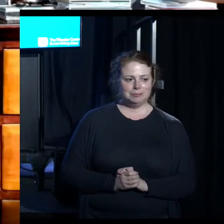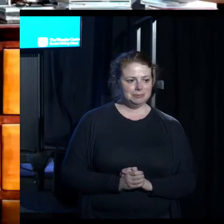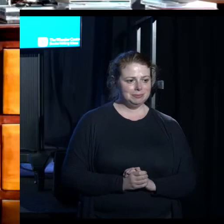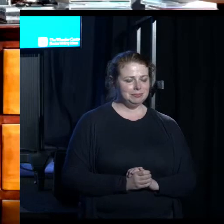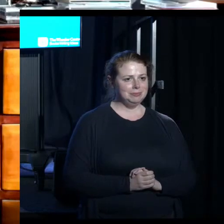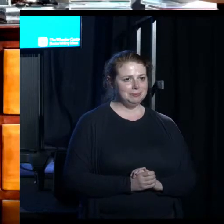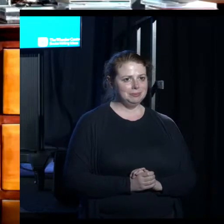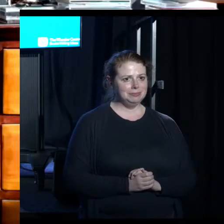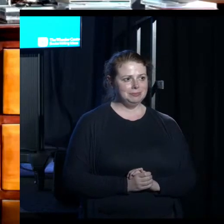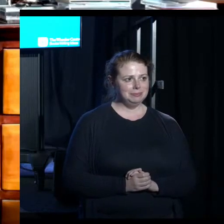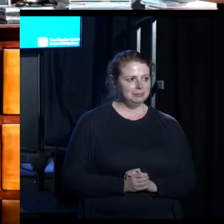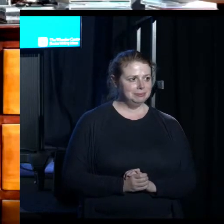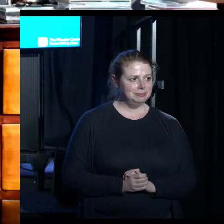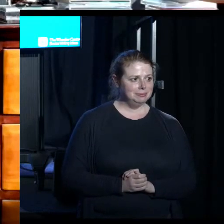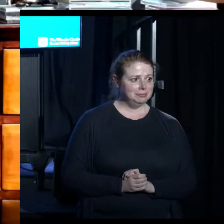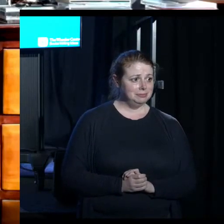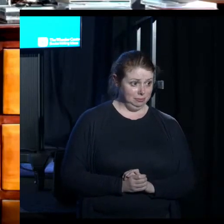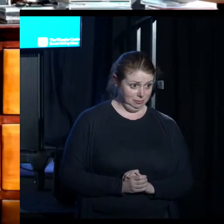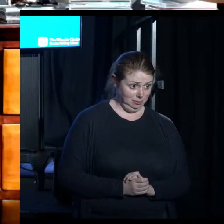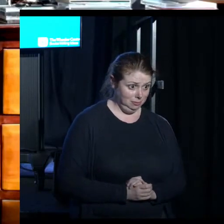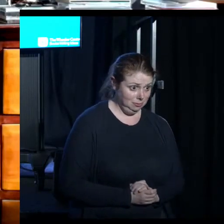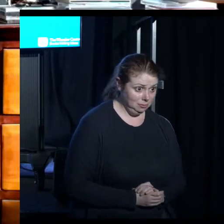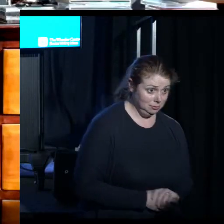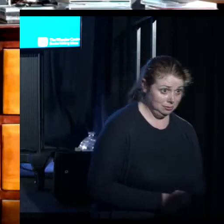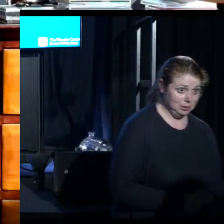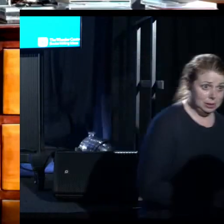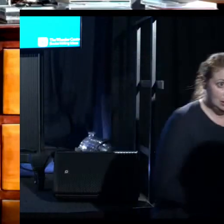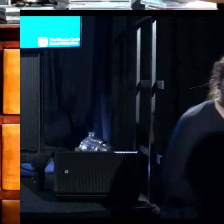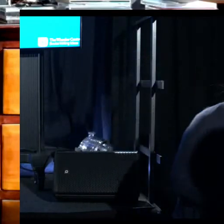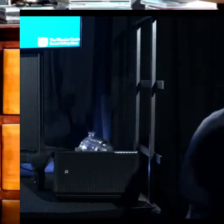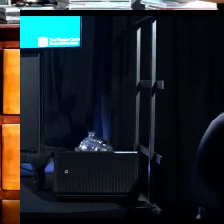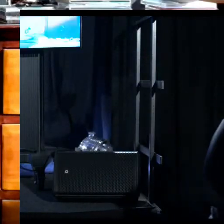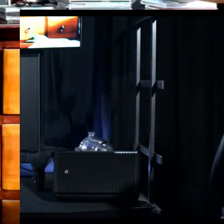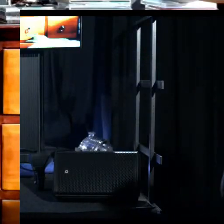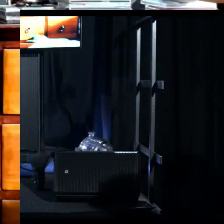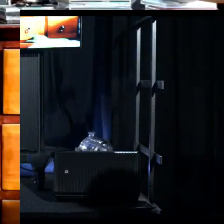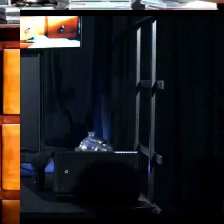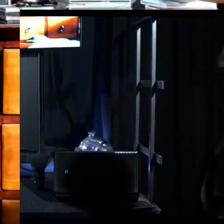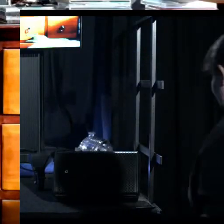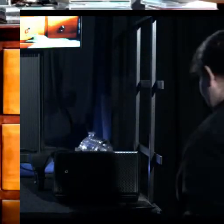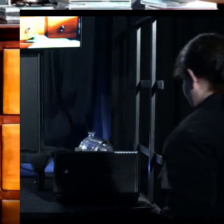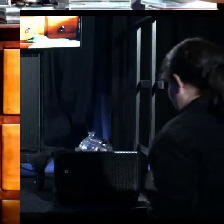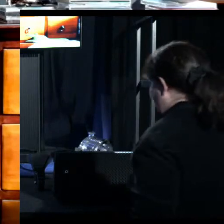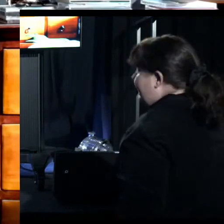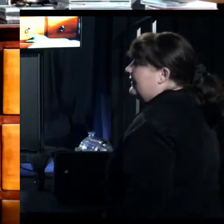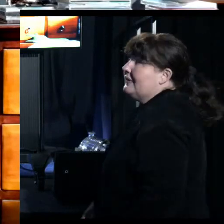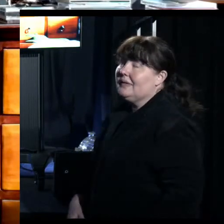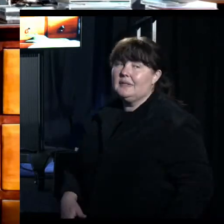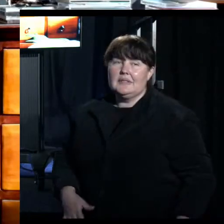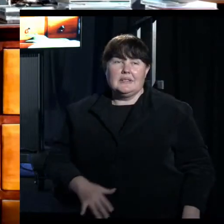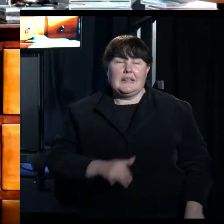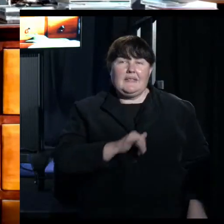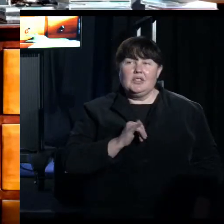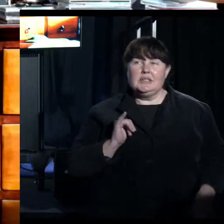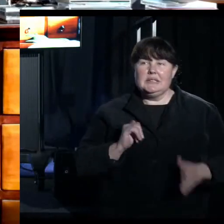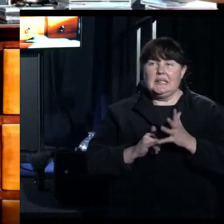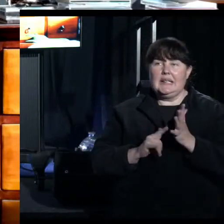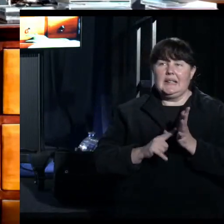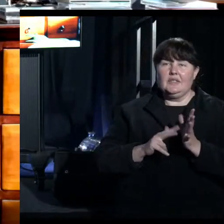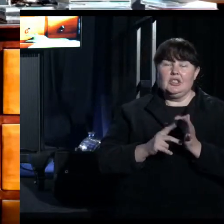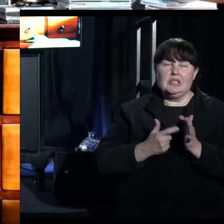40 million people worldwide in 2019 were subjected to some kind of slavery.